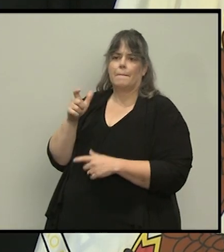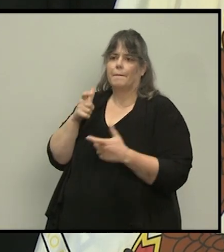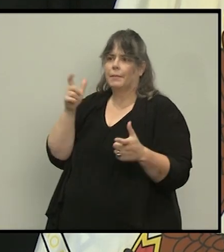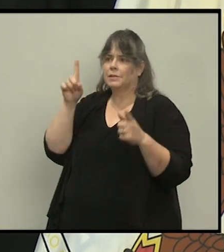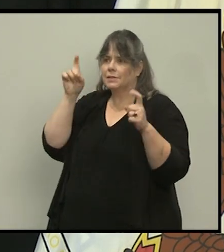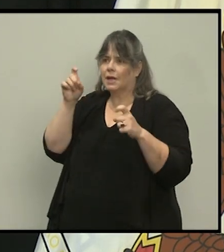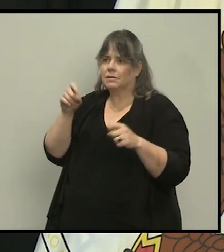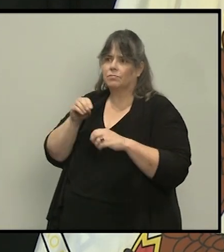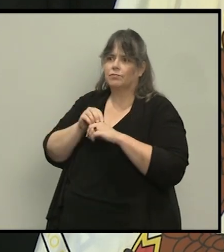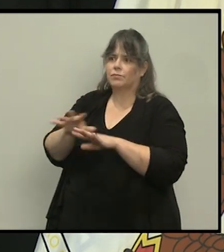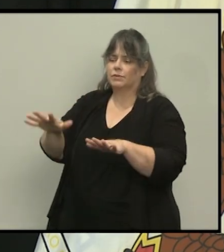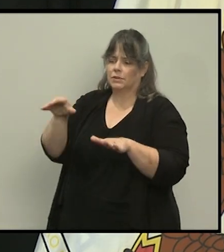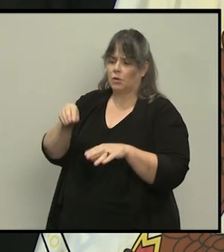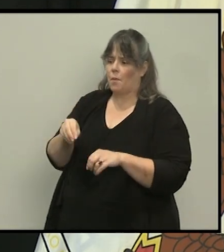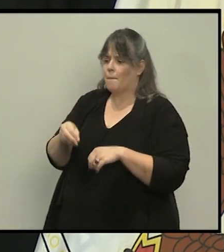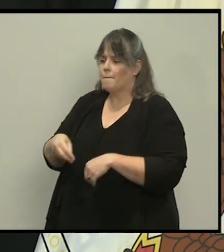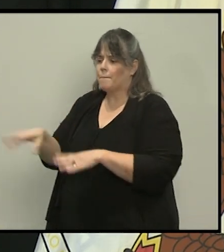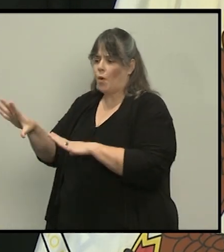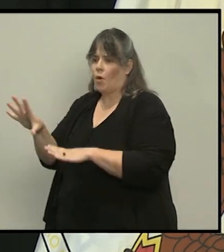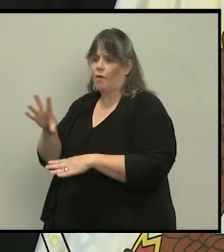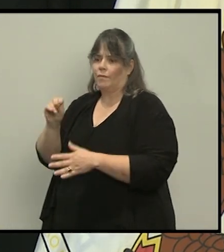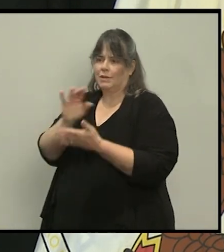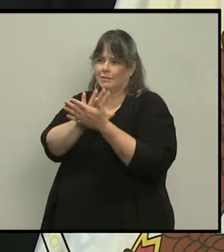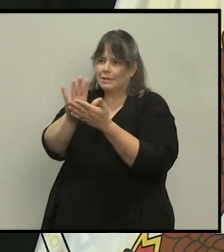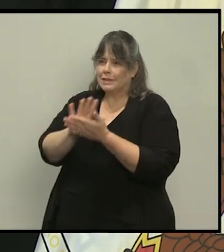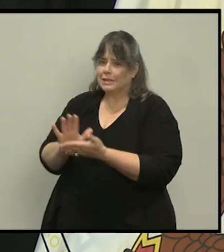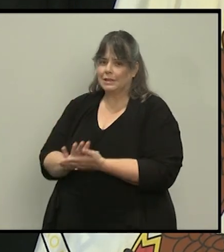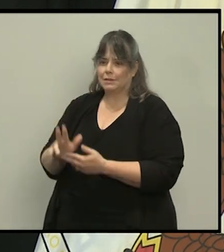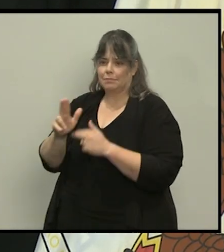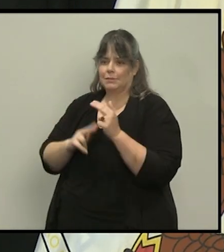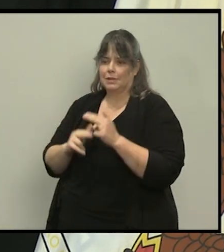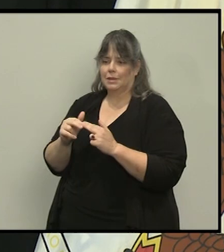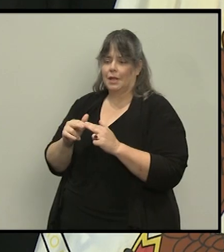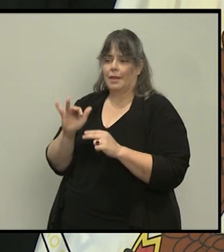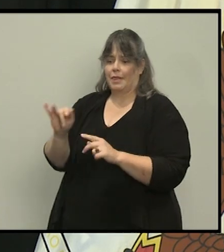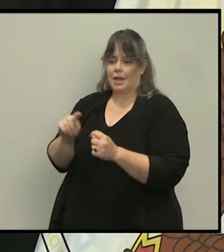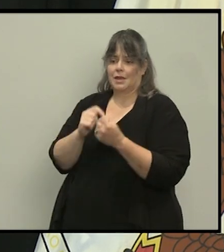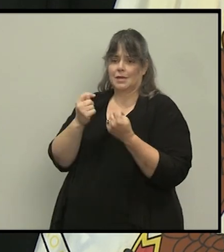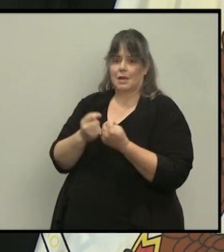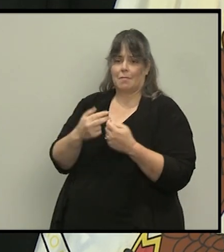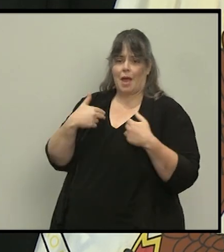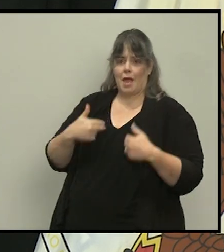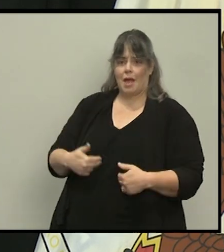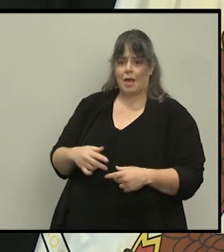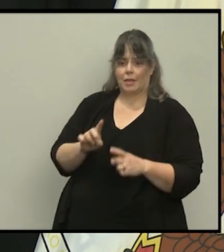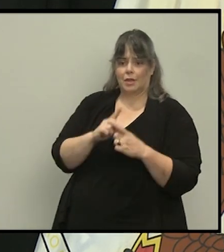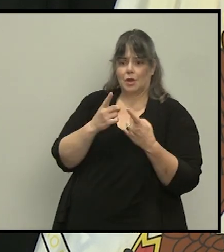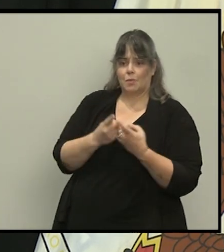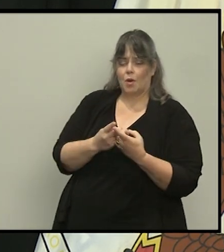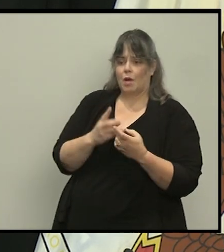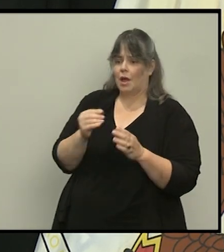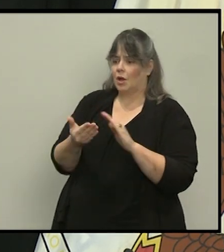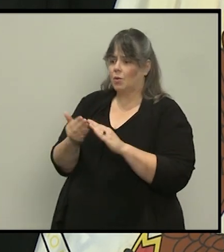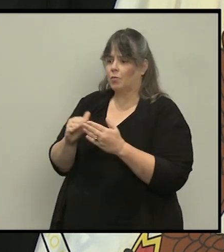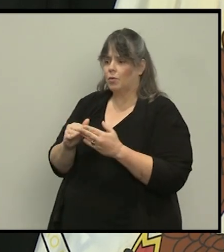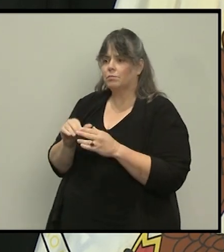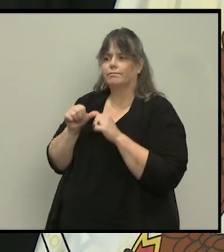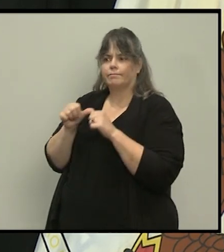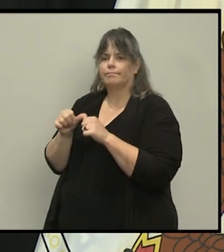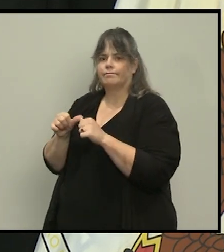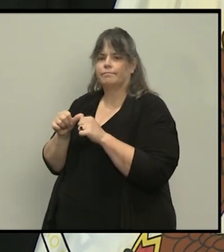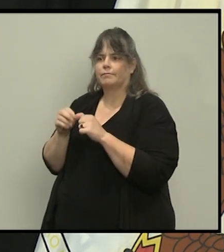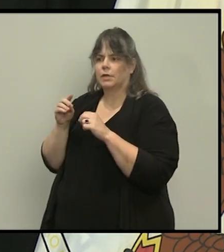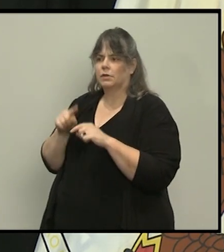out and deep cleaning the building. Teams from the health department and the community continue to provide outreach to people